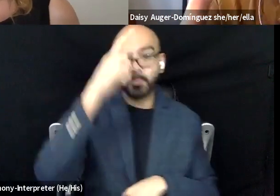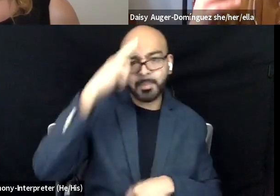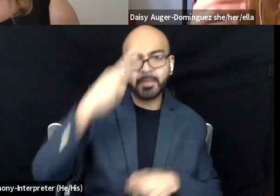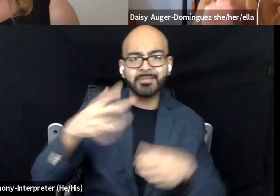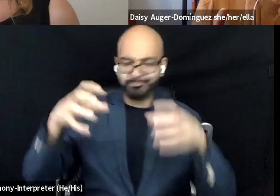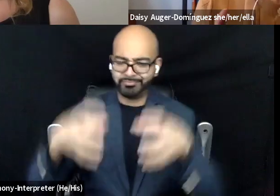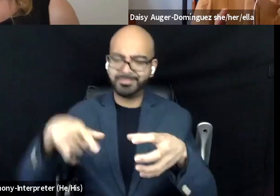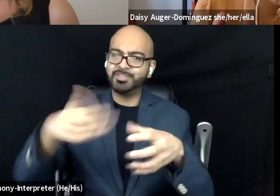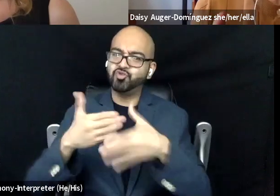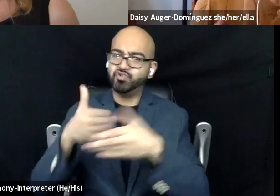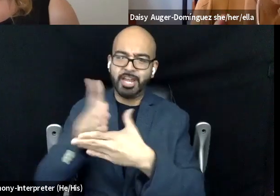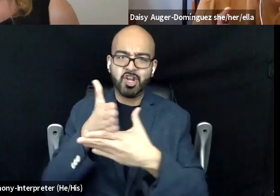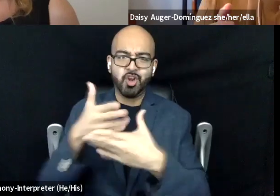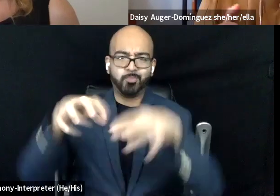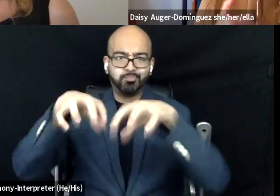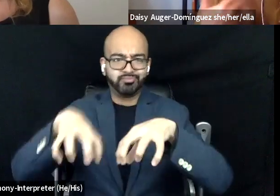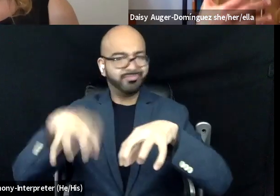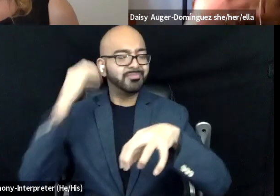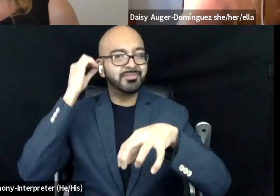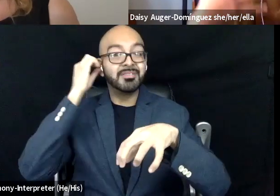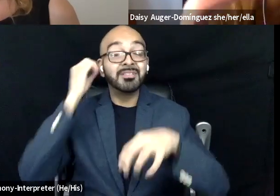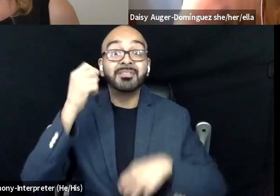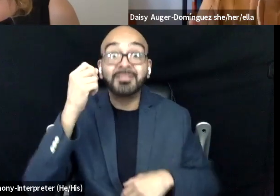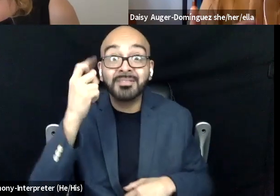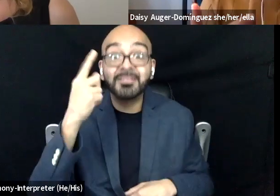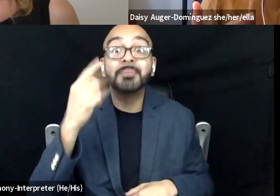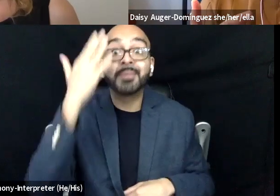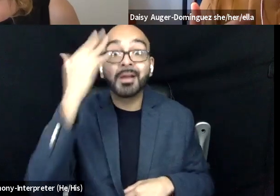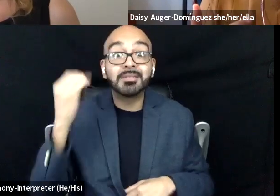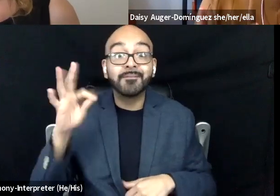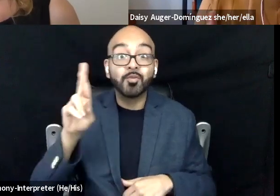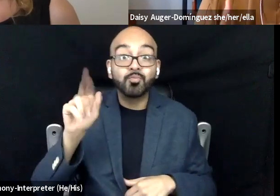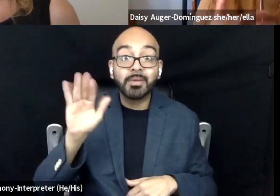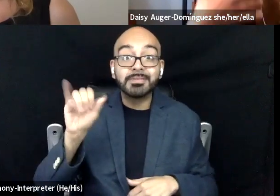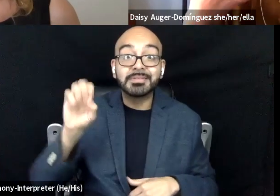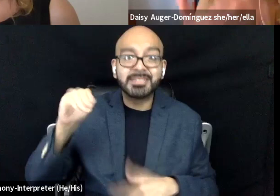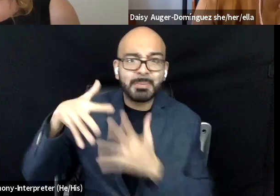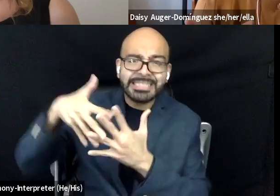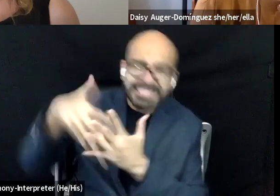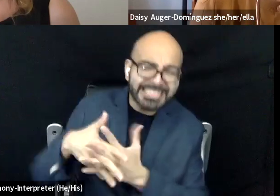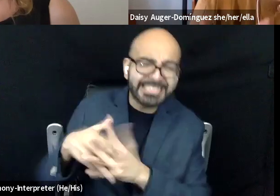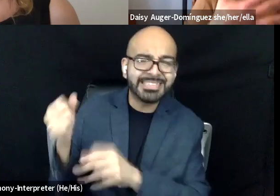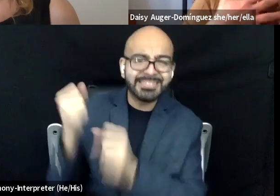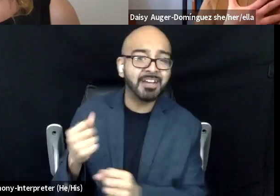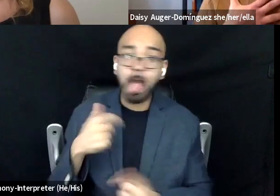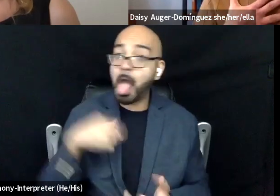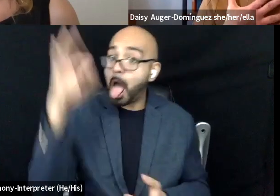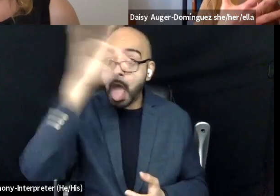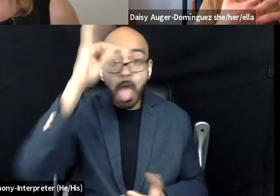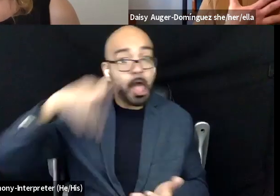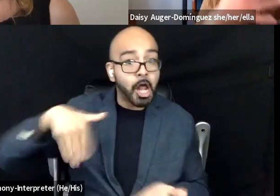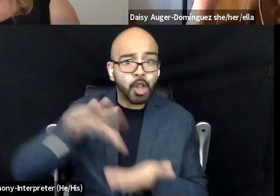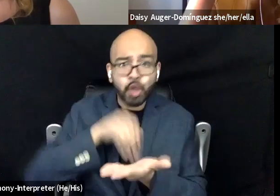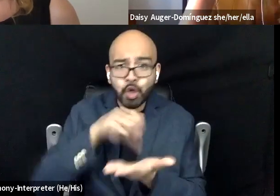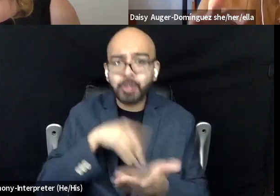legacies, very much rooted in racism, I had not learned about not just the atrocities of what the Dominican government